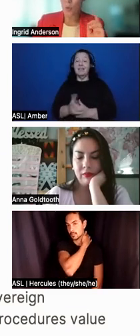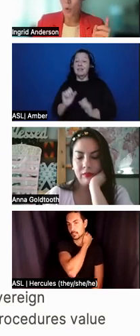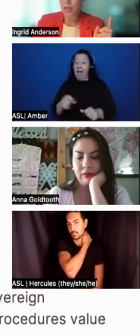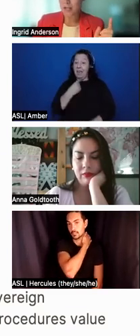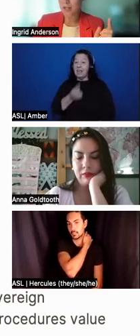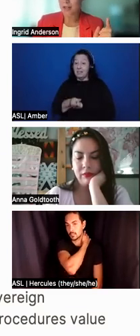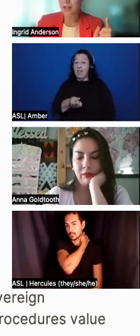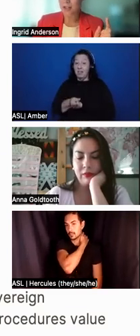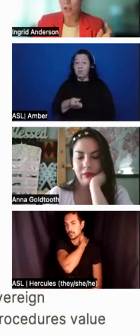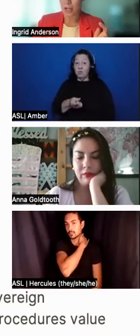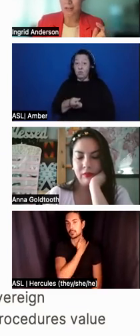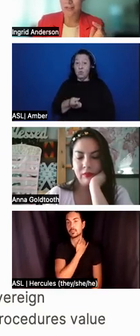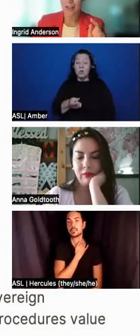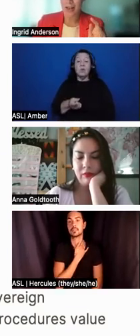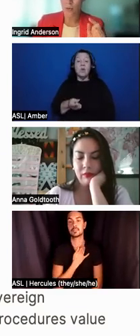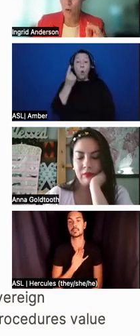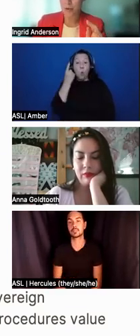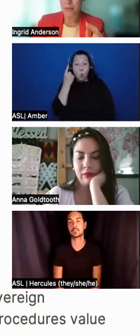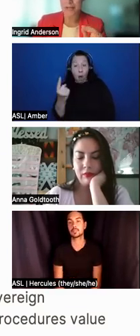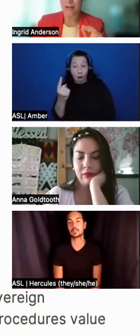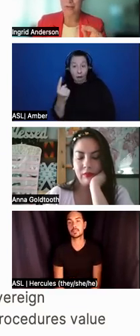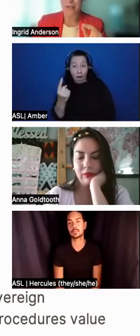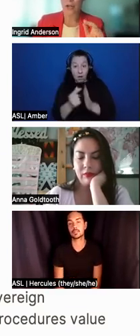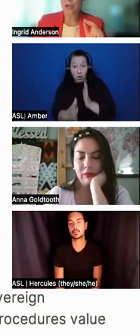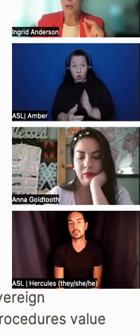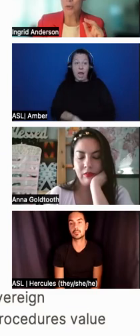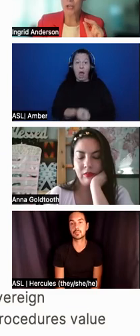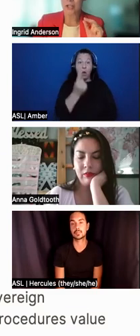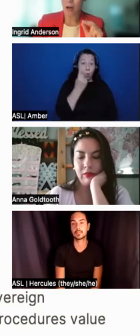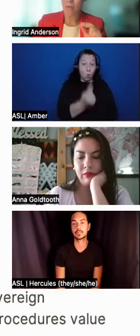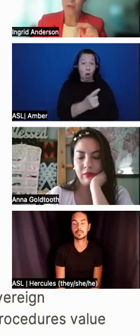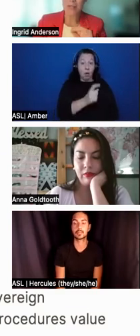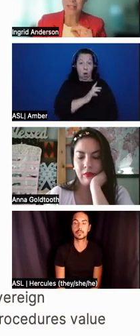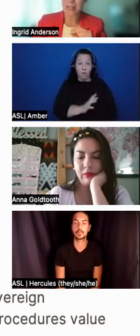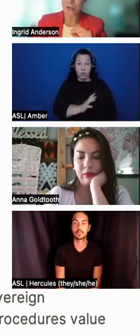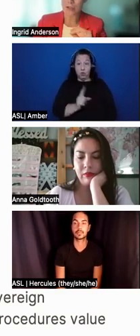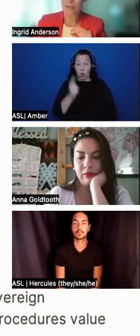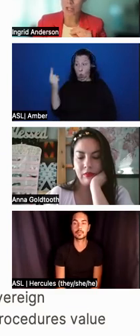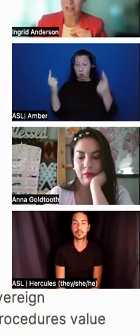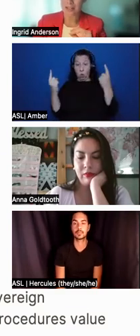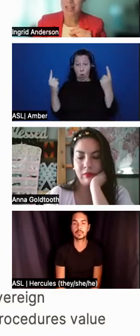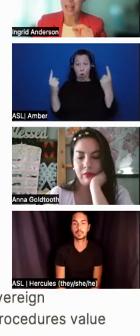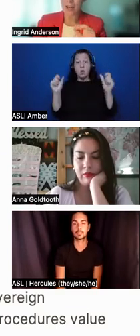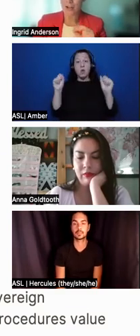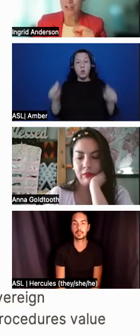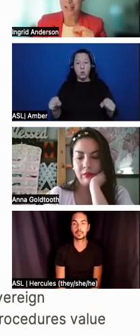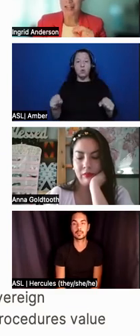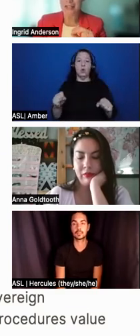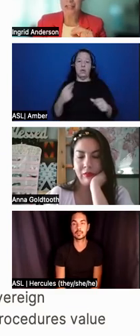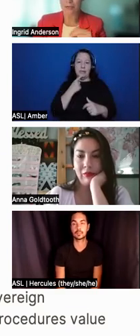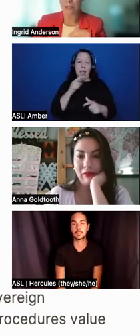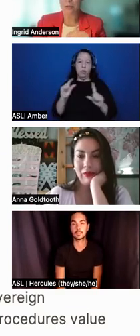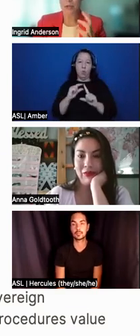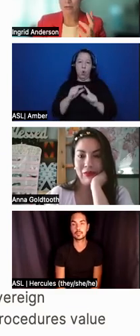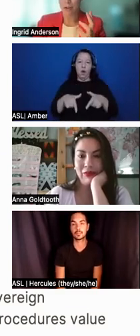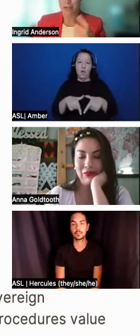had one attorney and one police officer who could comfortably say the word vagina and understand